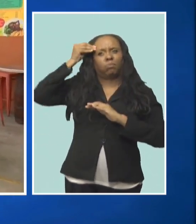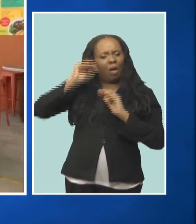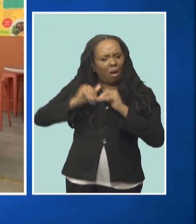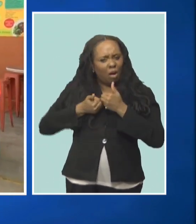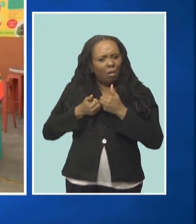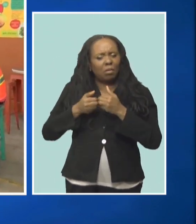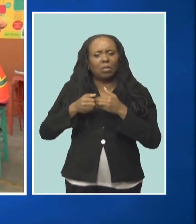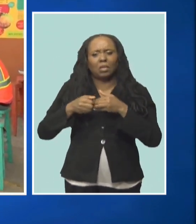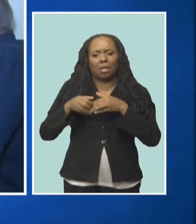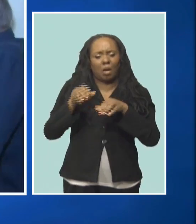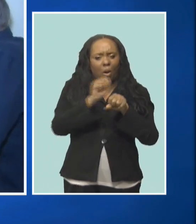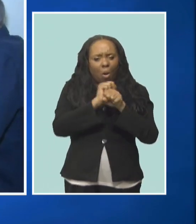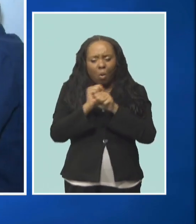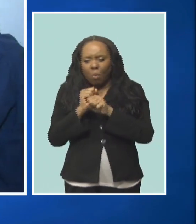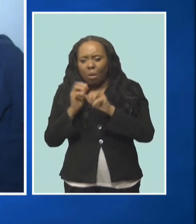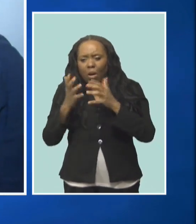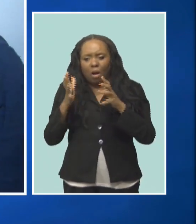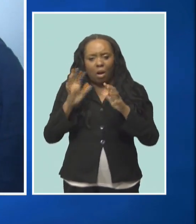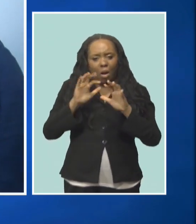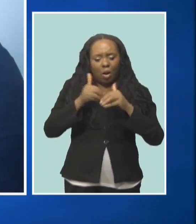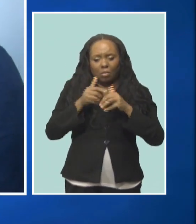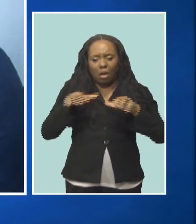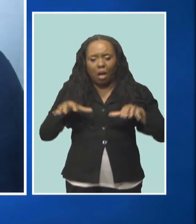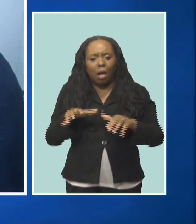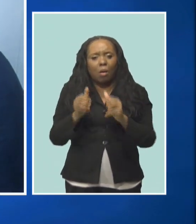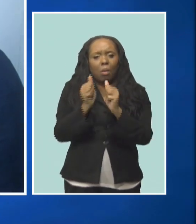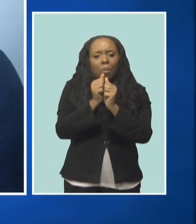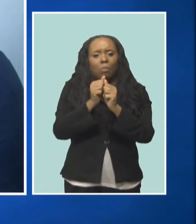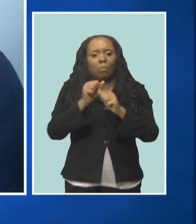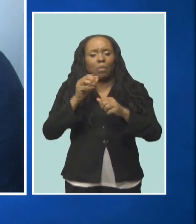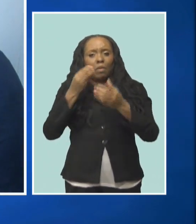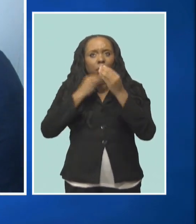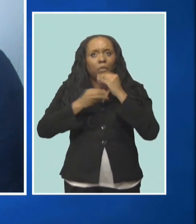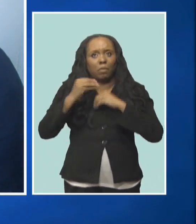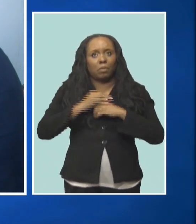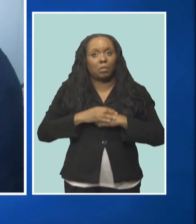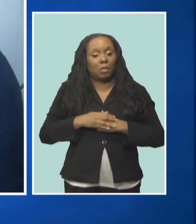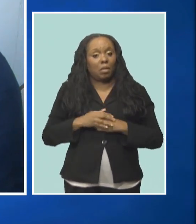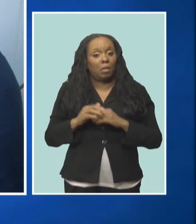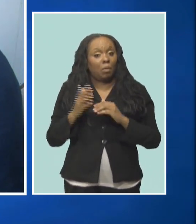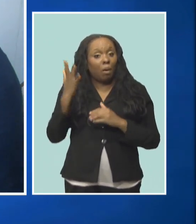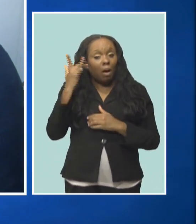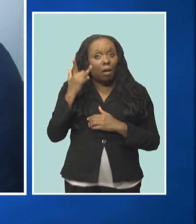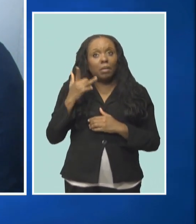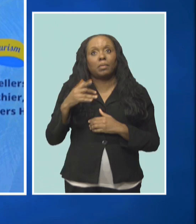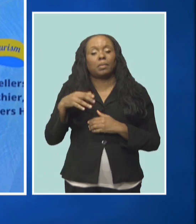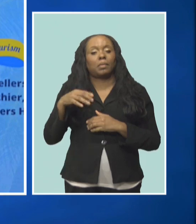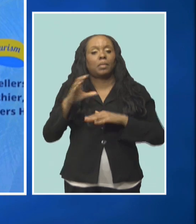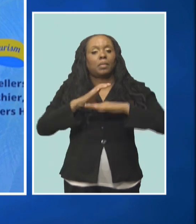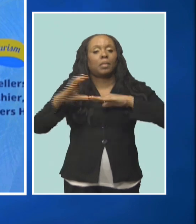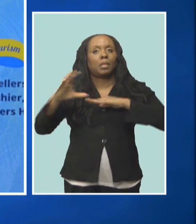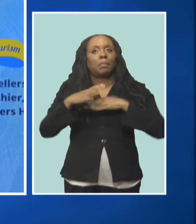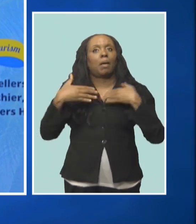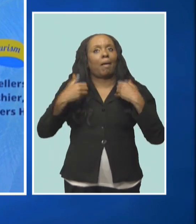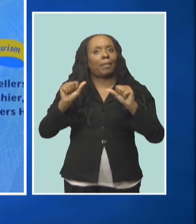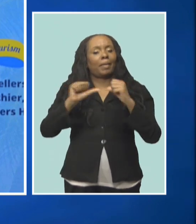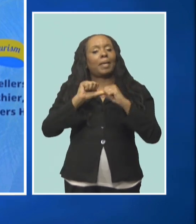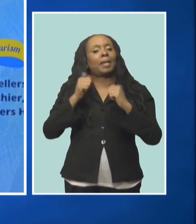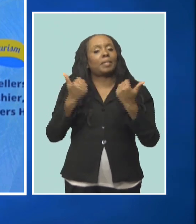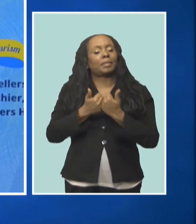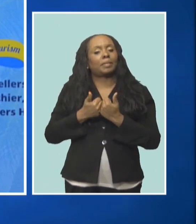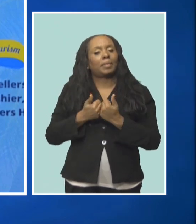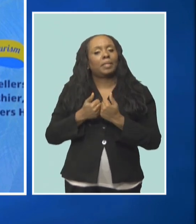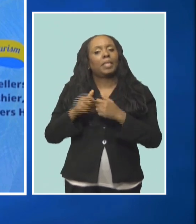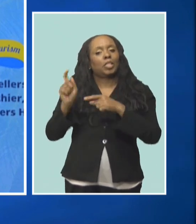the proper handling of food after requesting the training from the Caribbean Public Health Agency. Executive